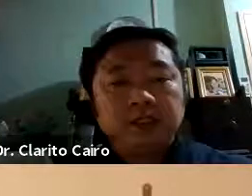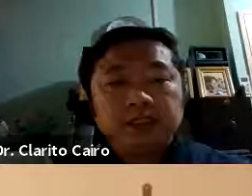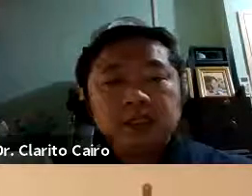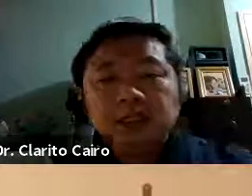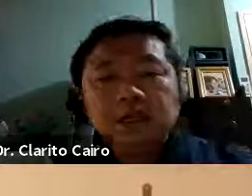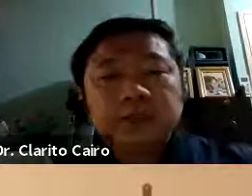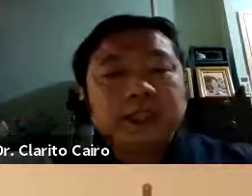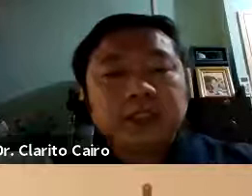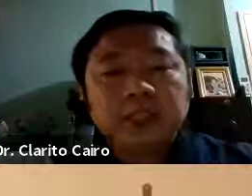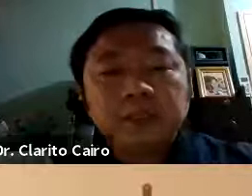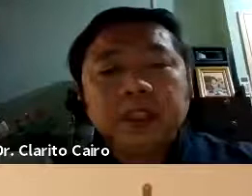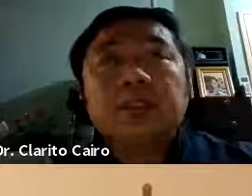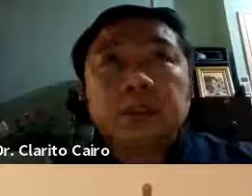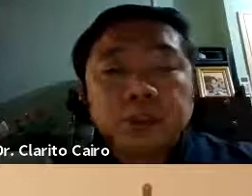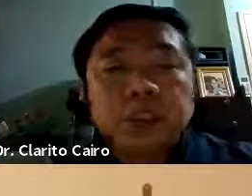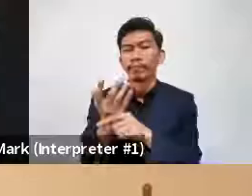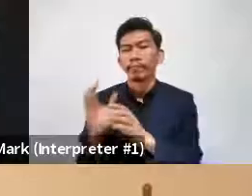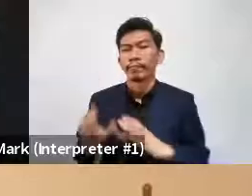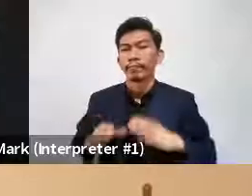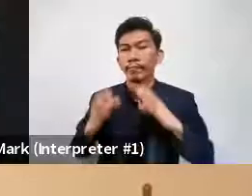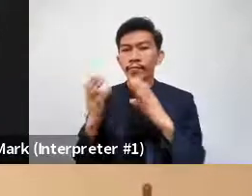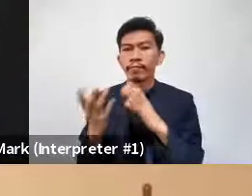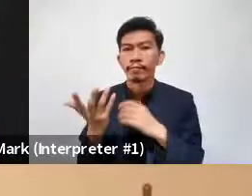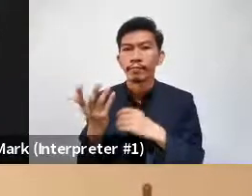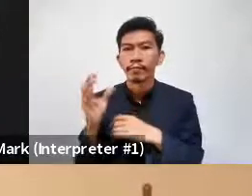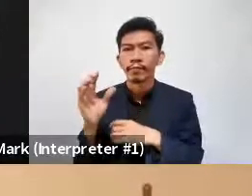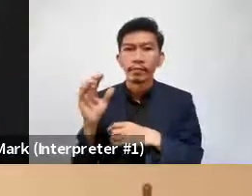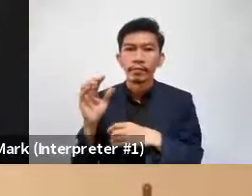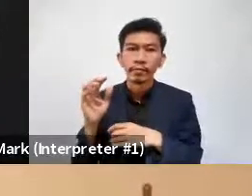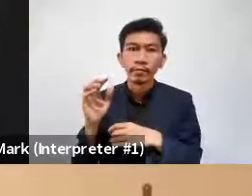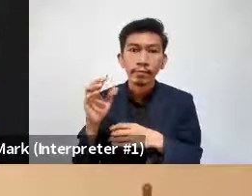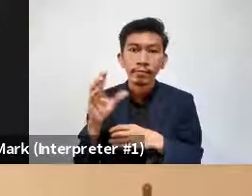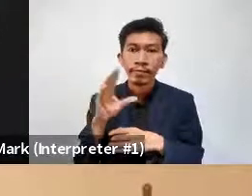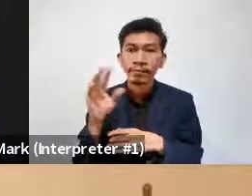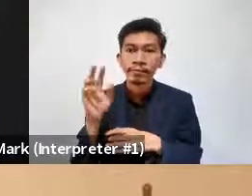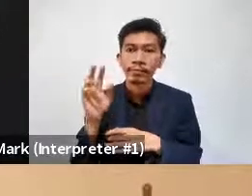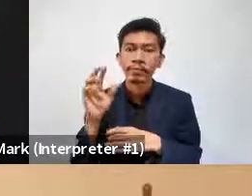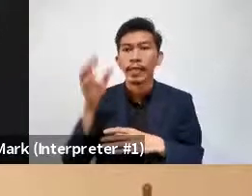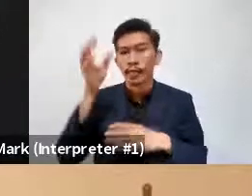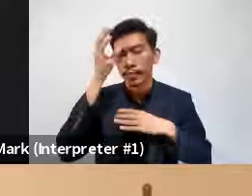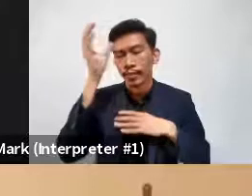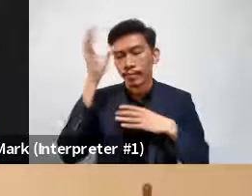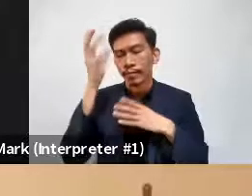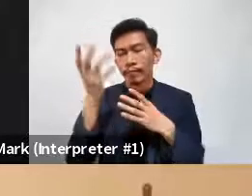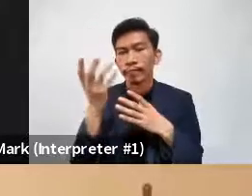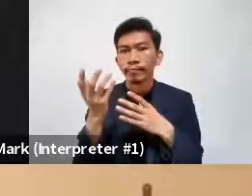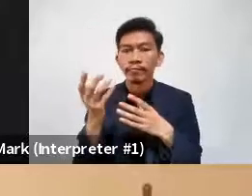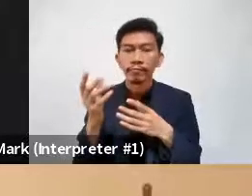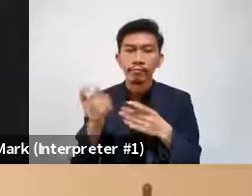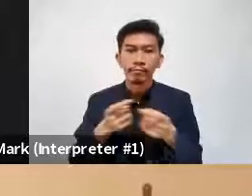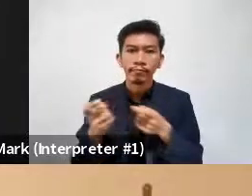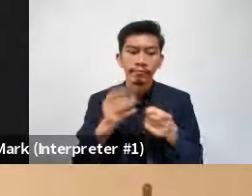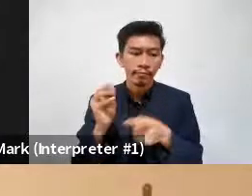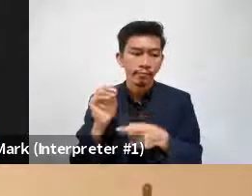namely the World Health Assembly Resolution 70.12 on cancer prevention and control in May 2017,